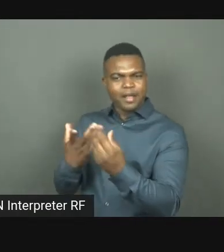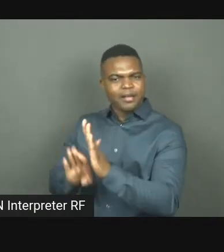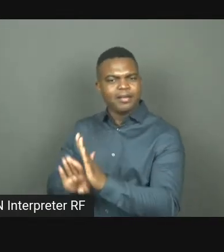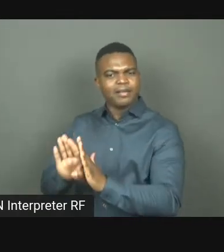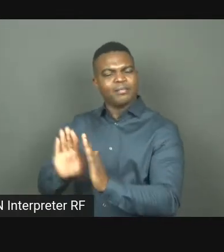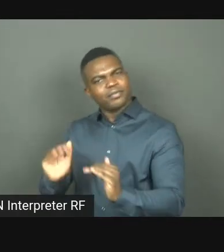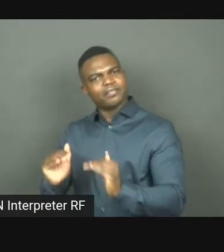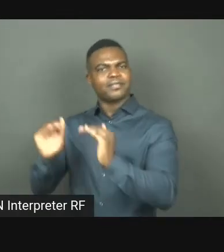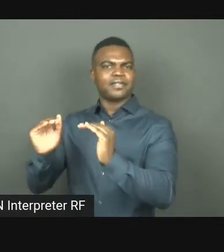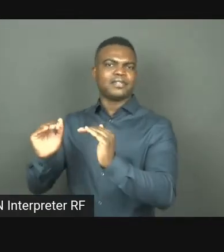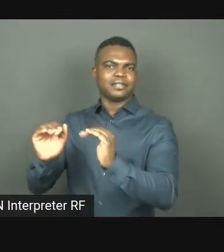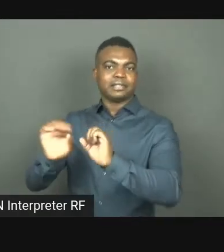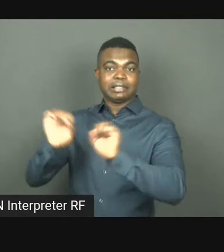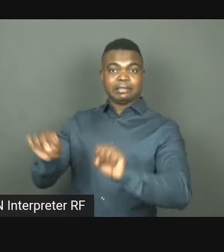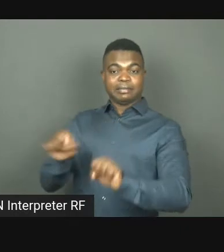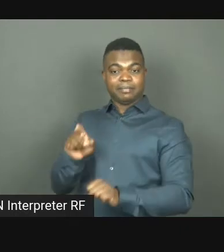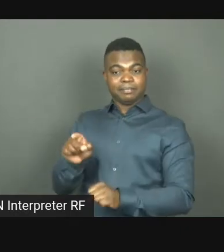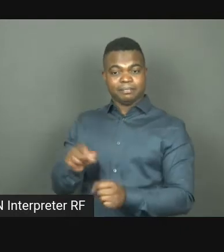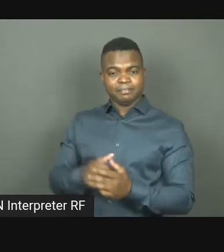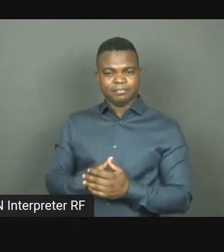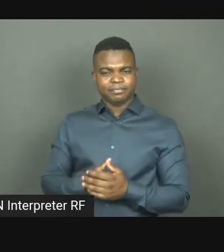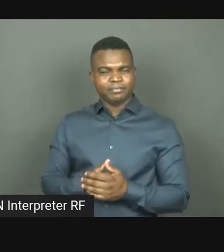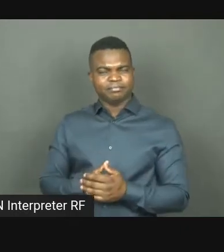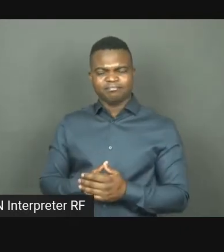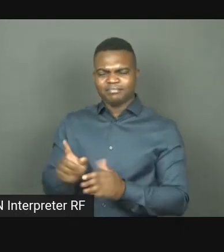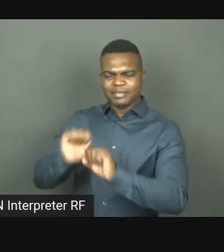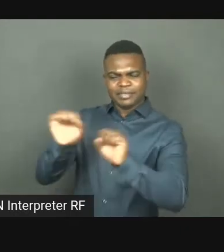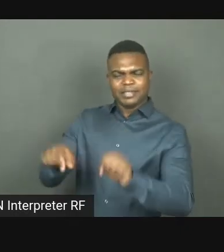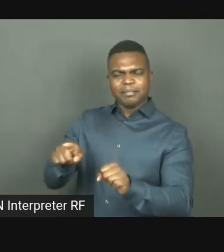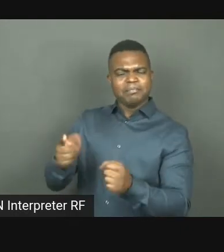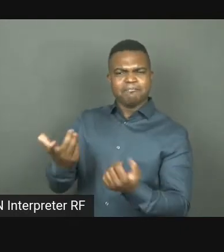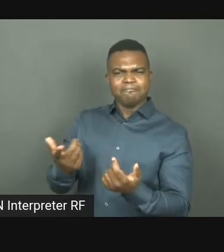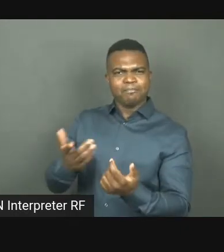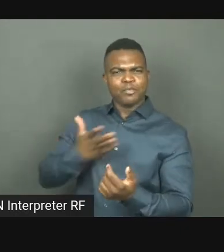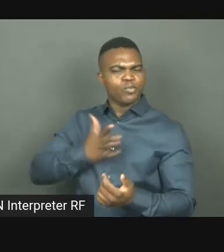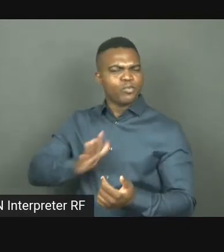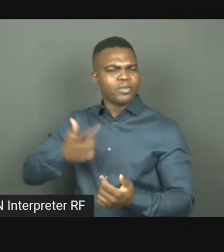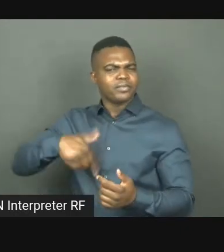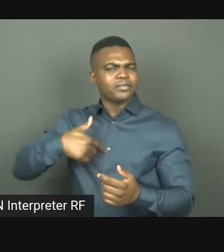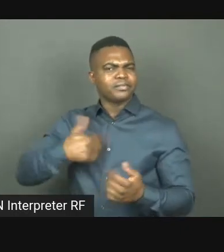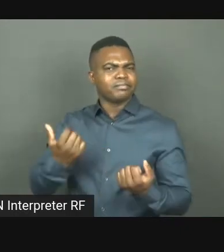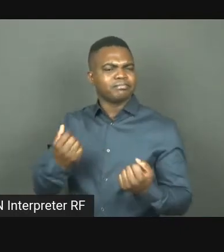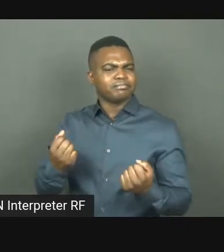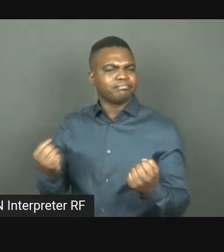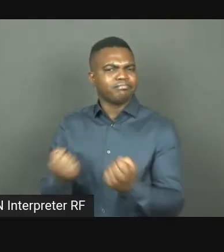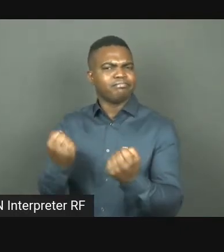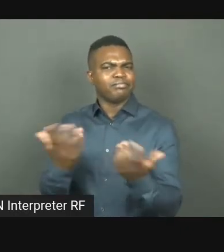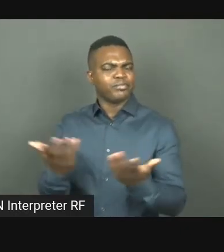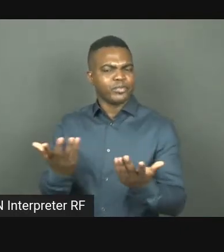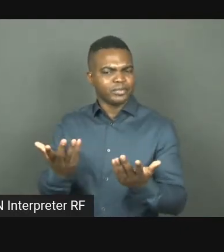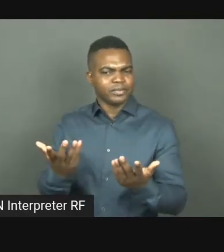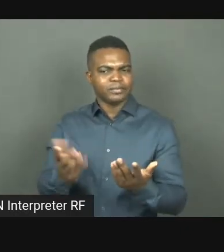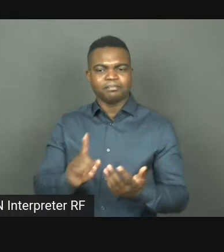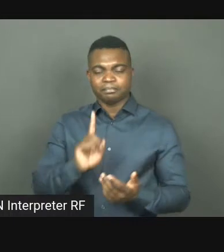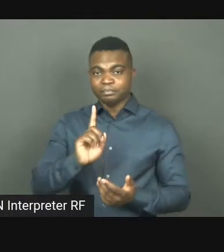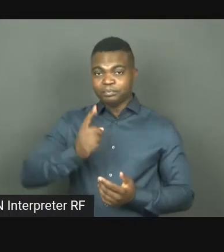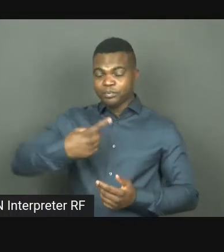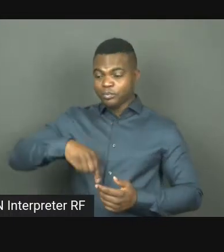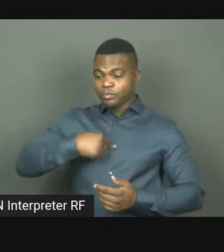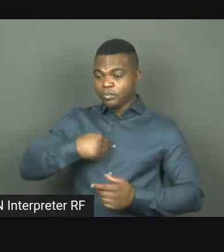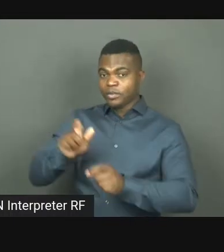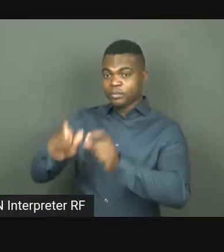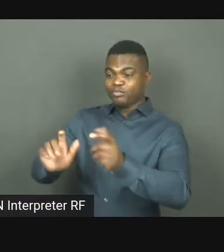of course the current COVID-19 pandemic and all its challenges? It means that our role is more important now than